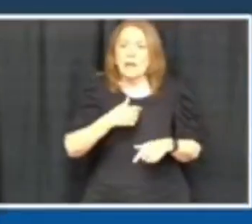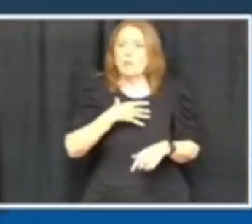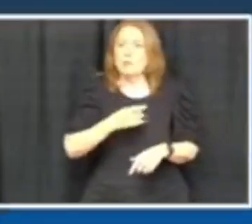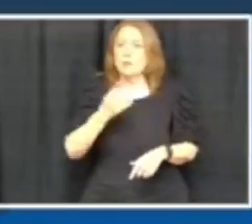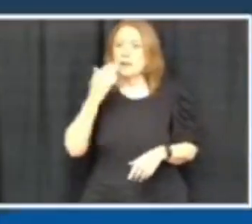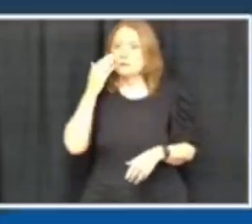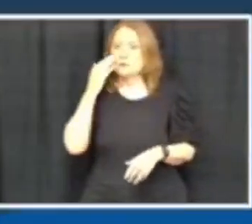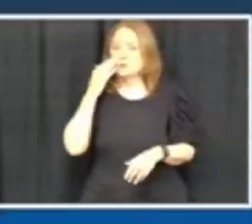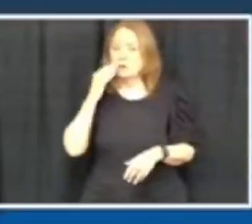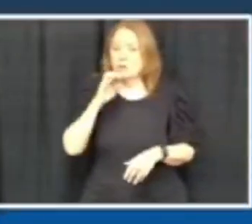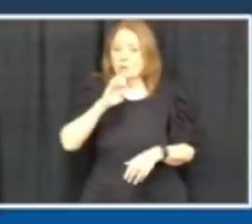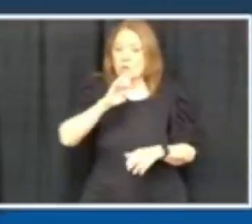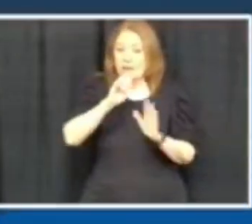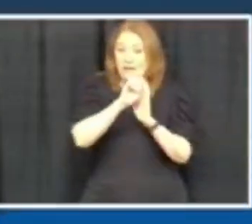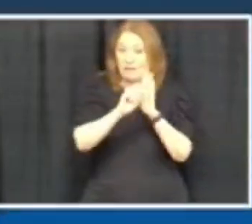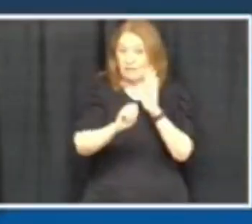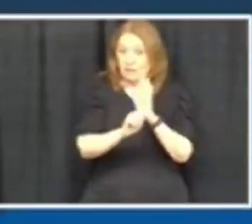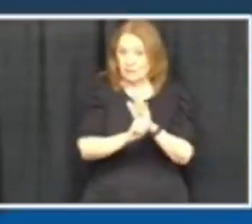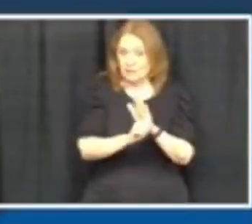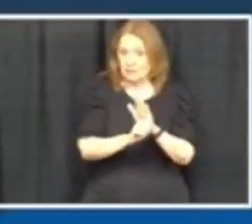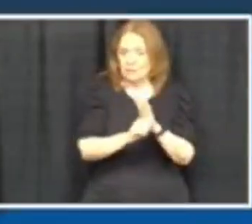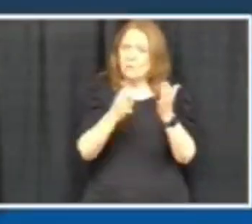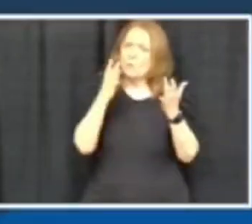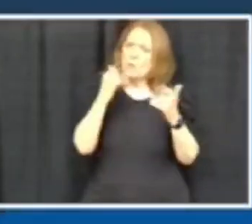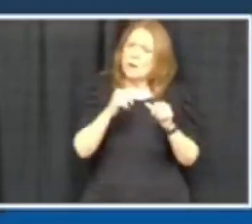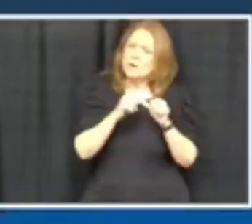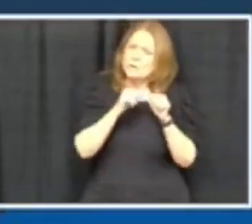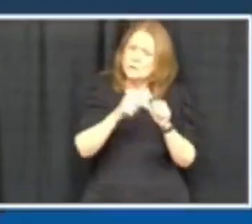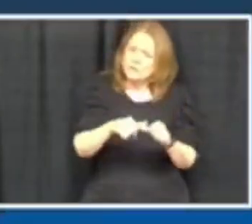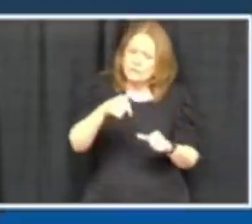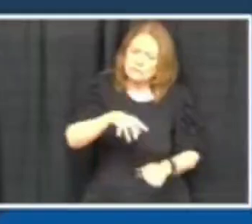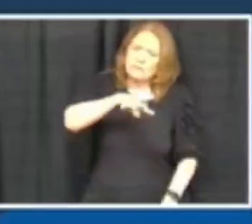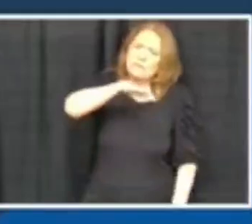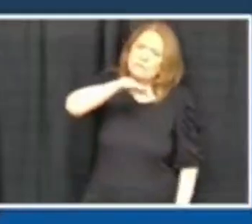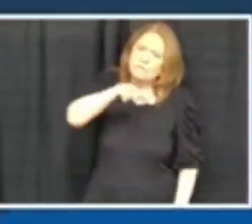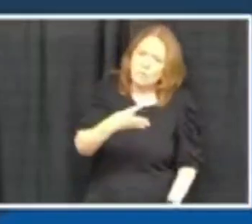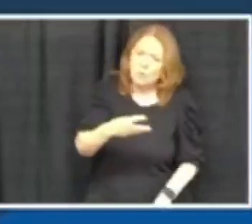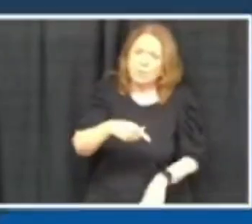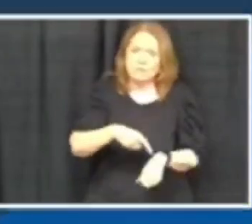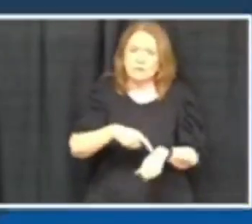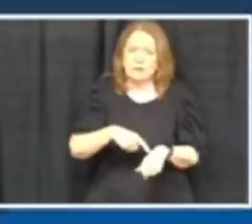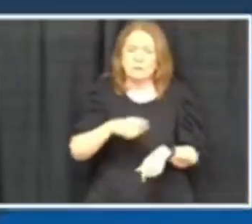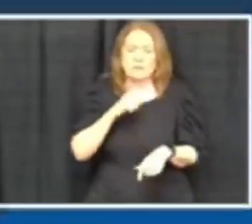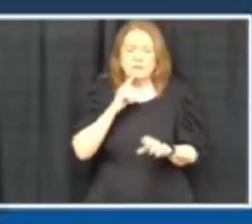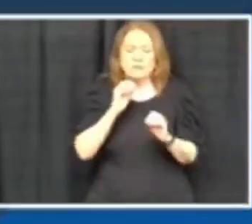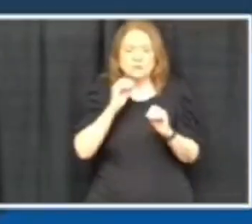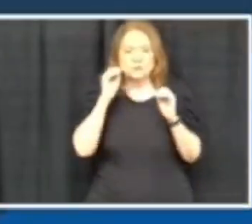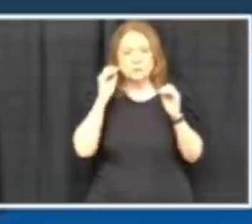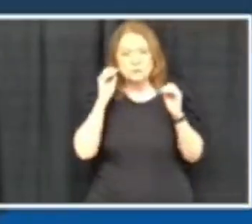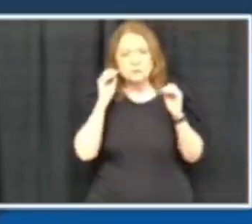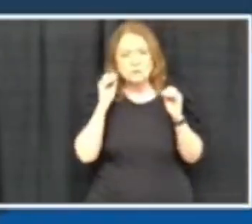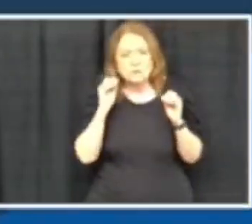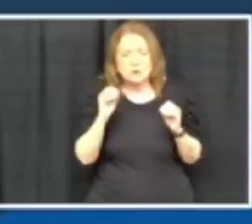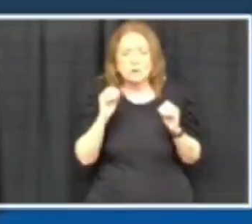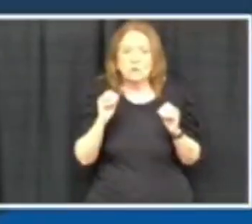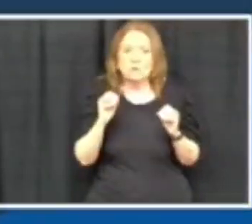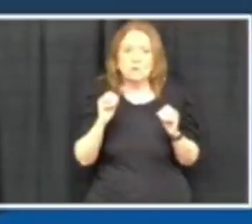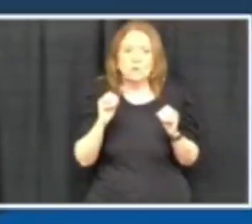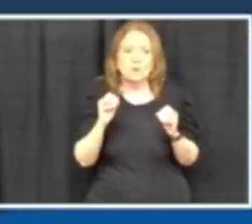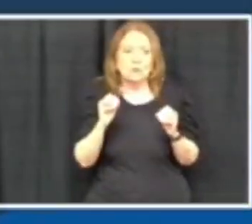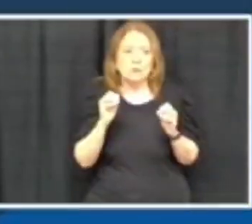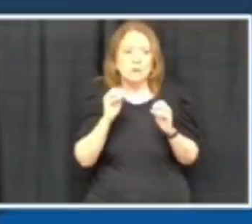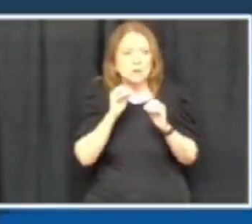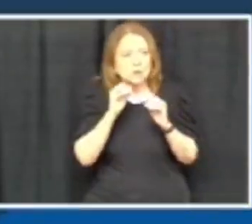know, ethically speaking, why do we continue? This will be the fourth time, and there's no, well, we call it an agenda